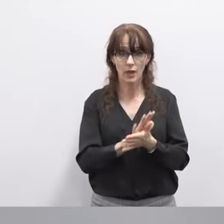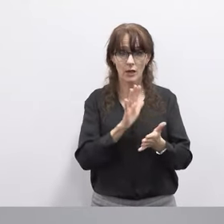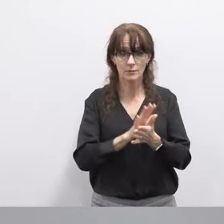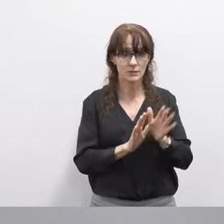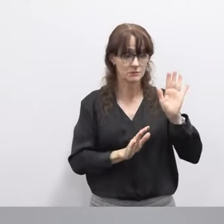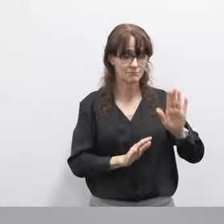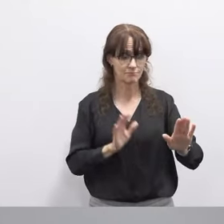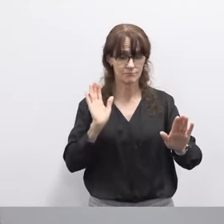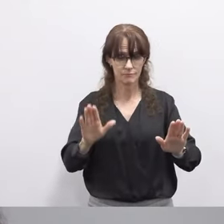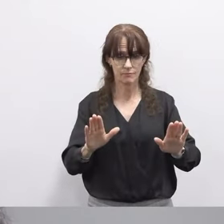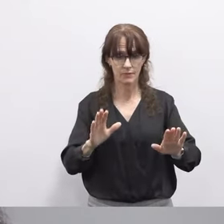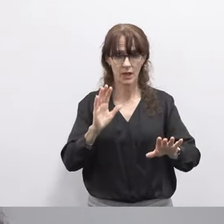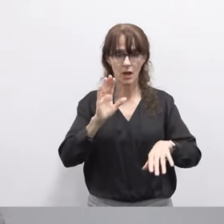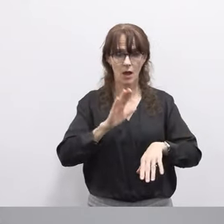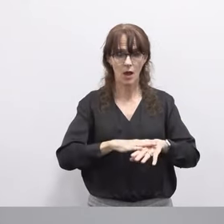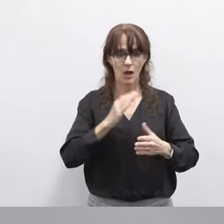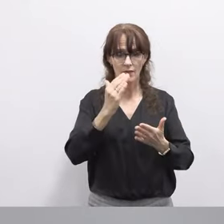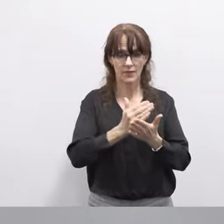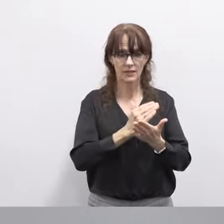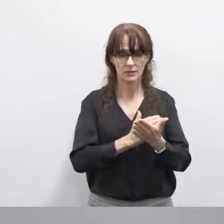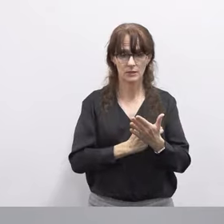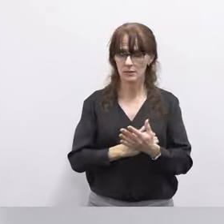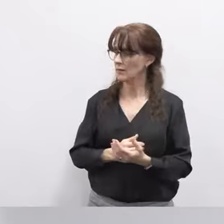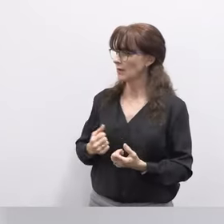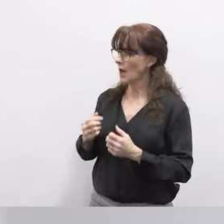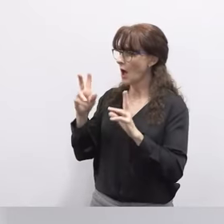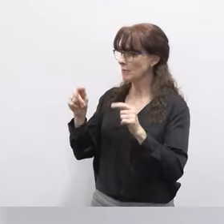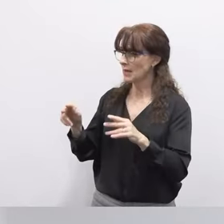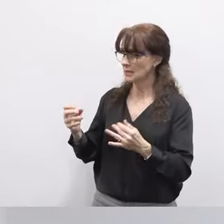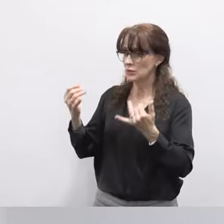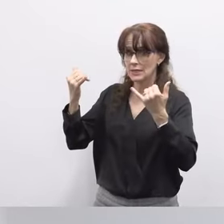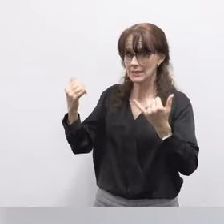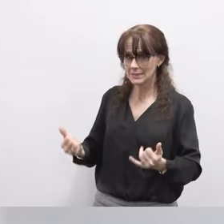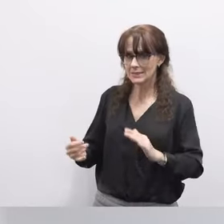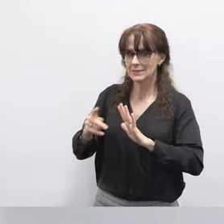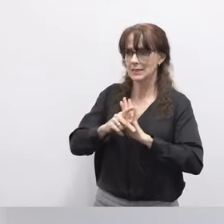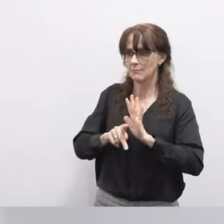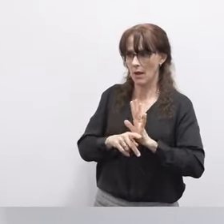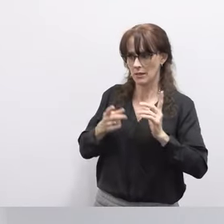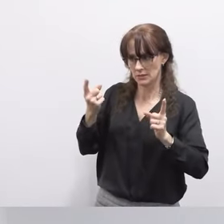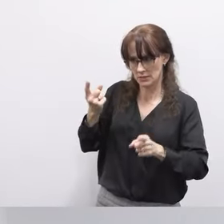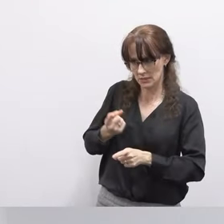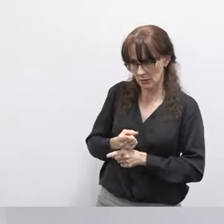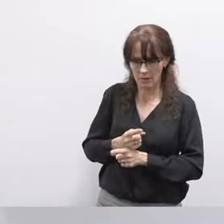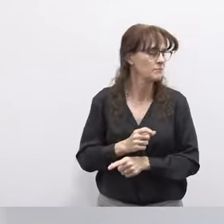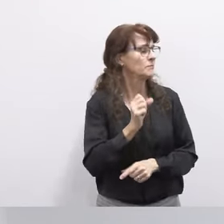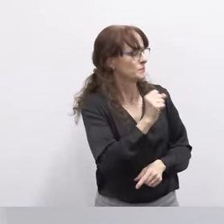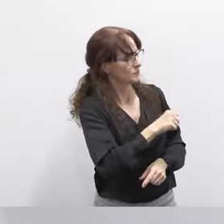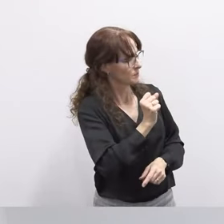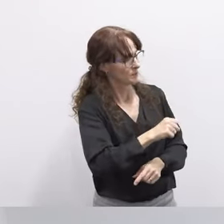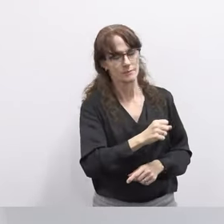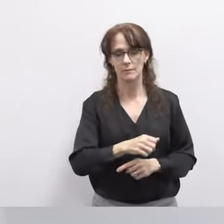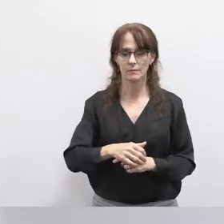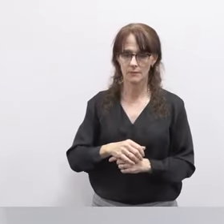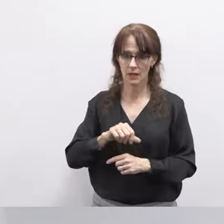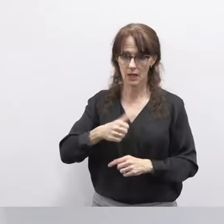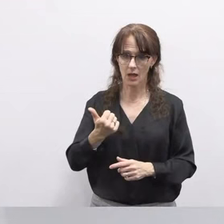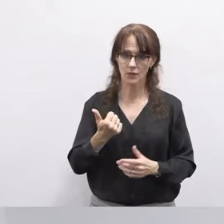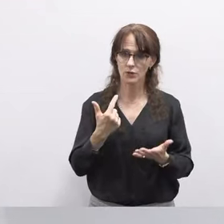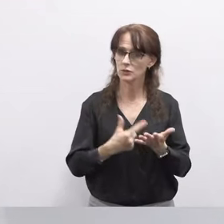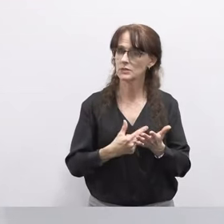available on the agenda. And again, these are updates to existing policies. These are not new. Yes. Any other discussion?